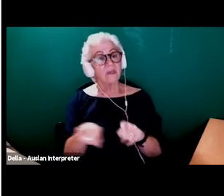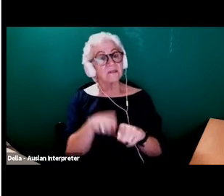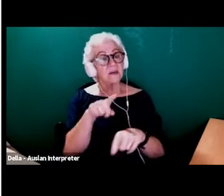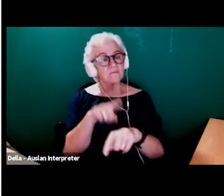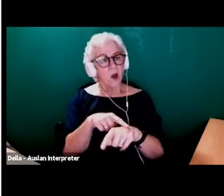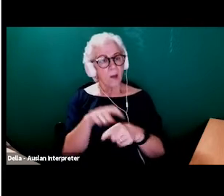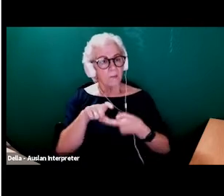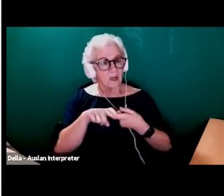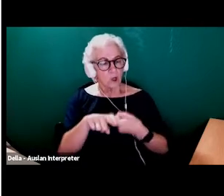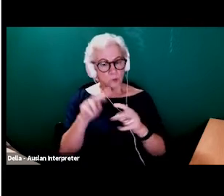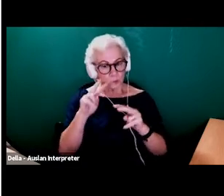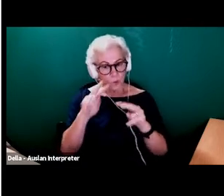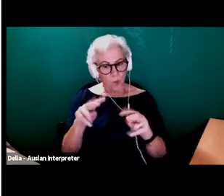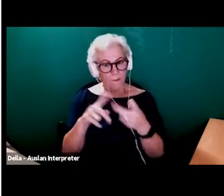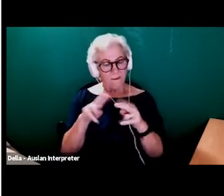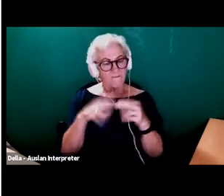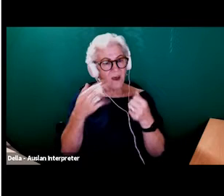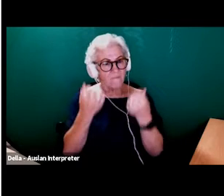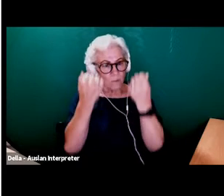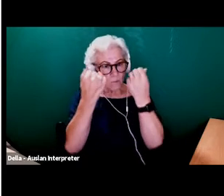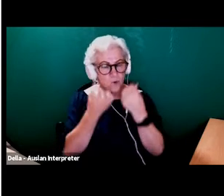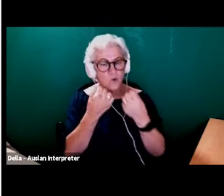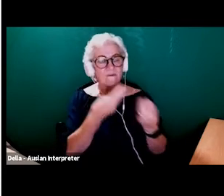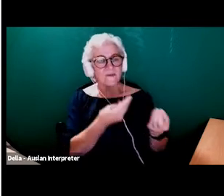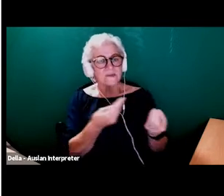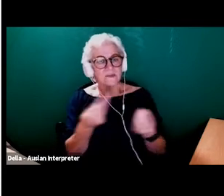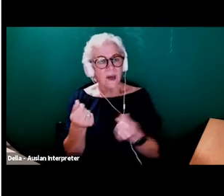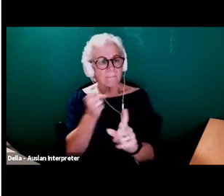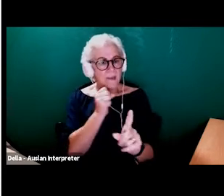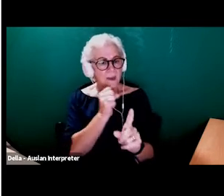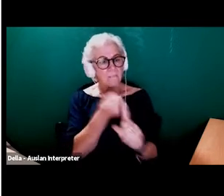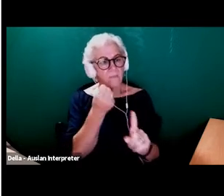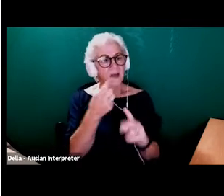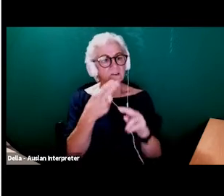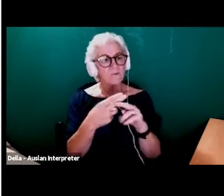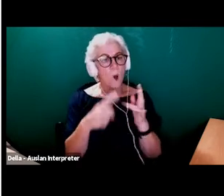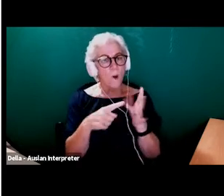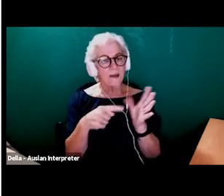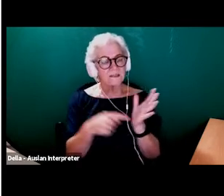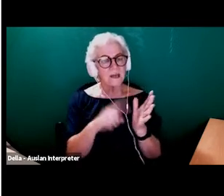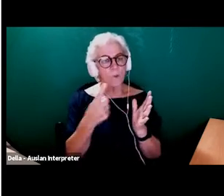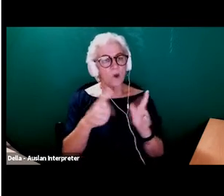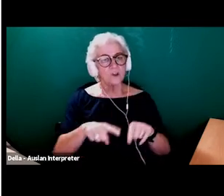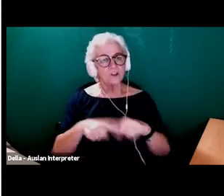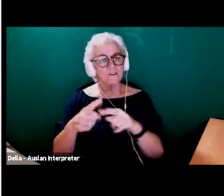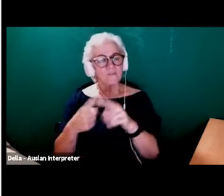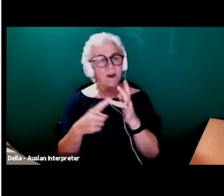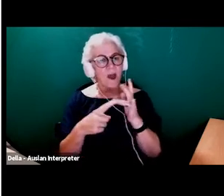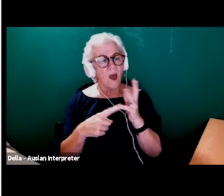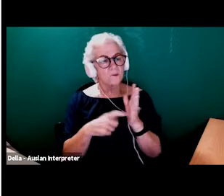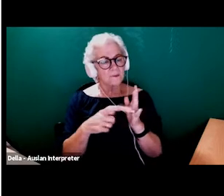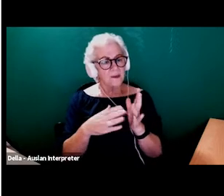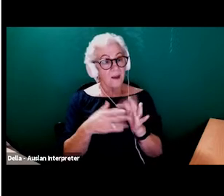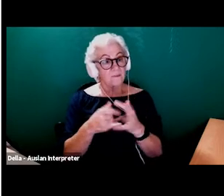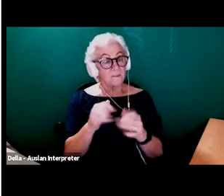look at whether or not there is evidence for some impact of OAT on a range of different outcomes. And finally, using all of